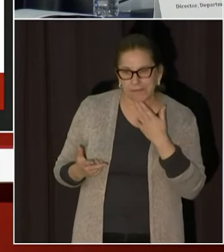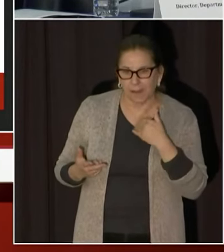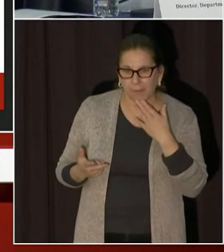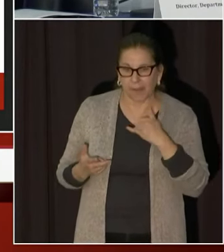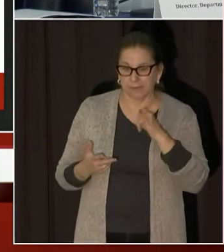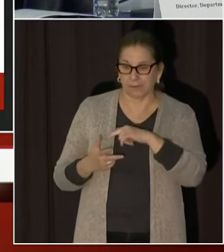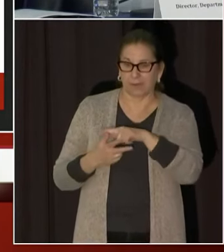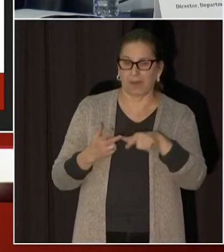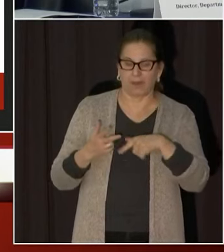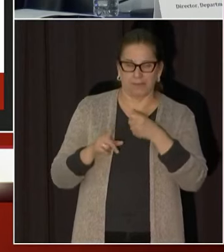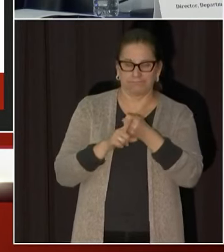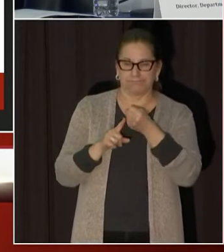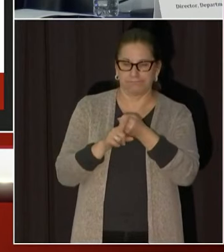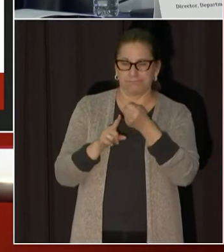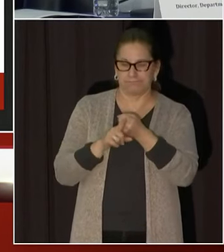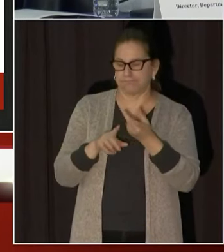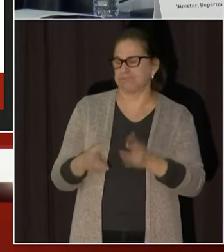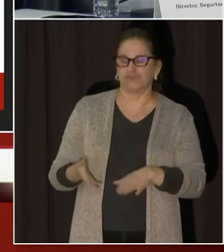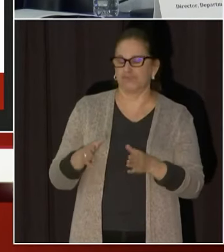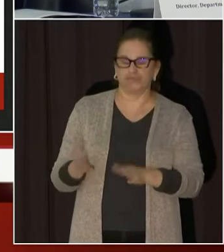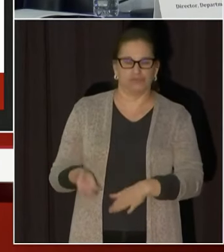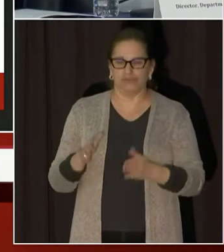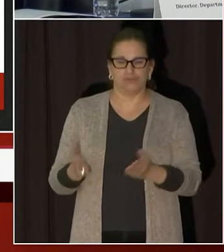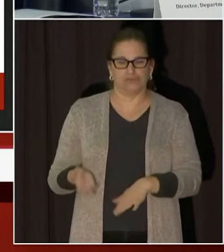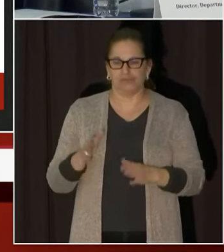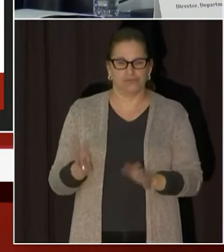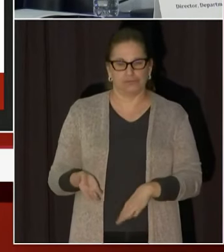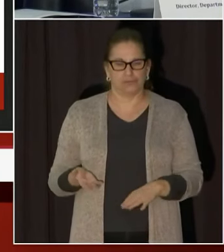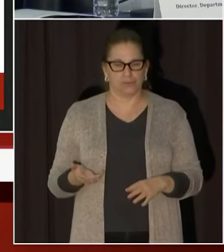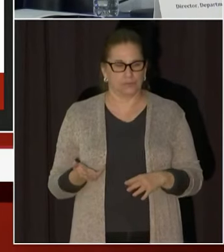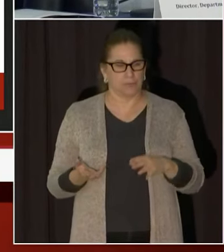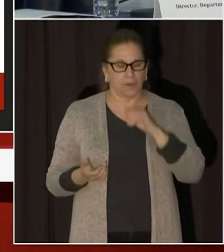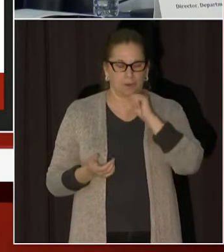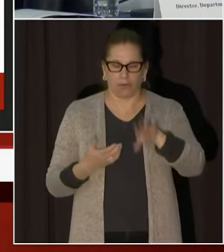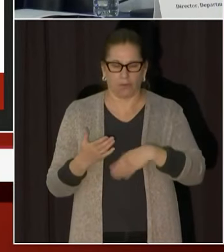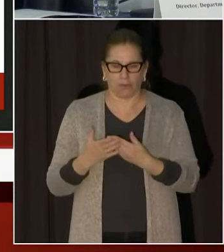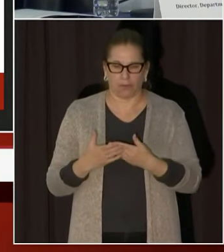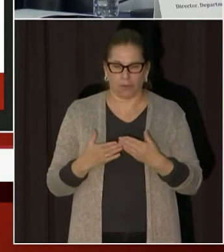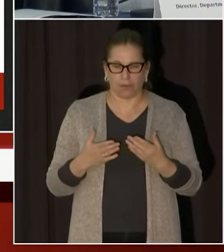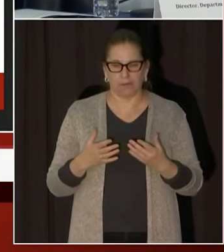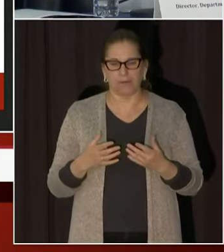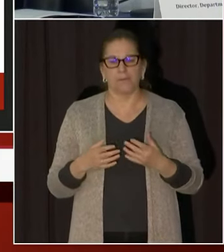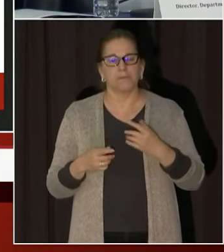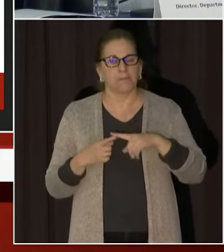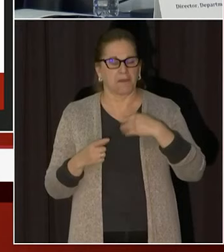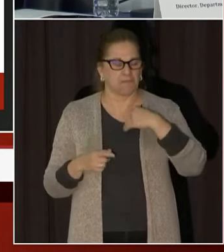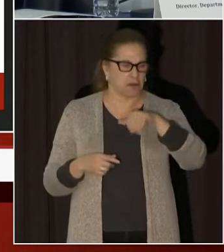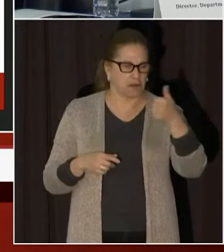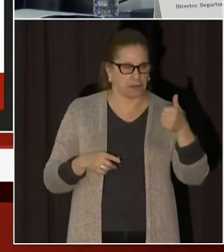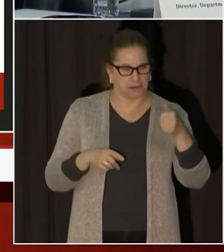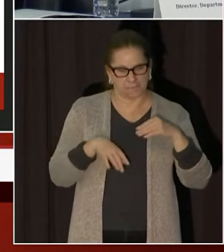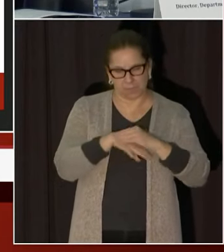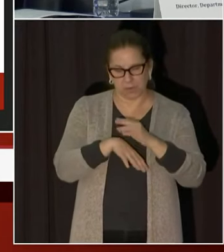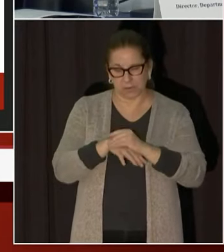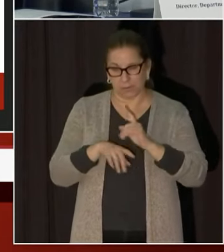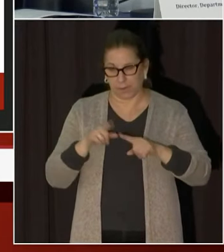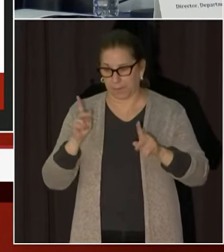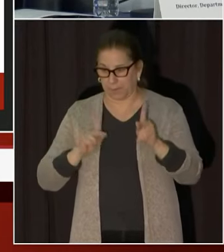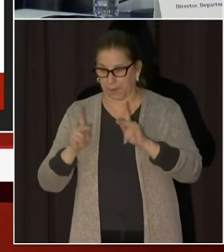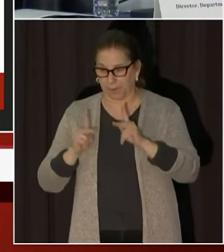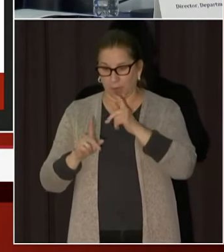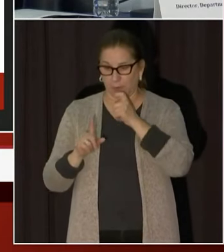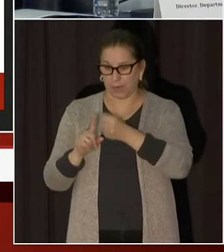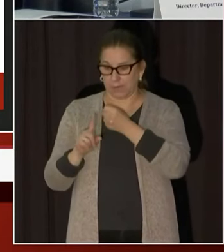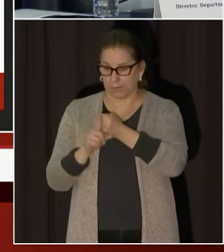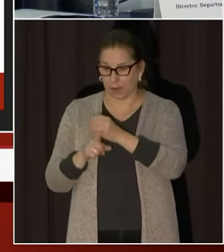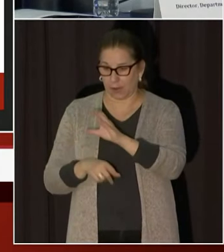to 100% because we have had a substantial number of our residents who have lost their lives due to COVID-19